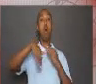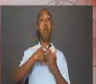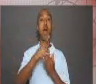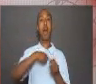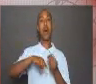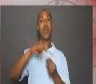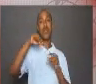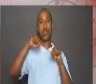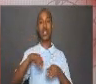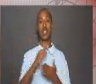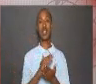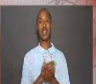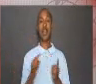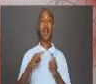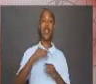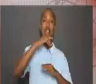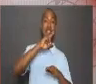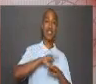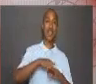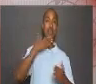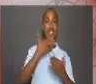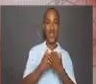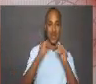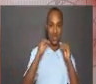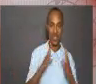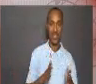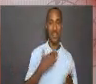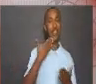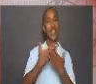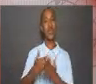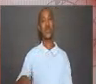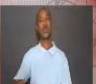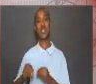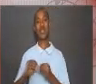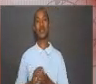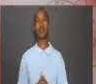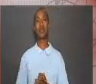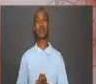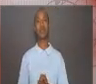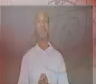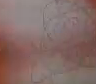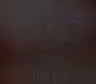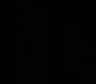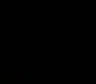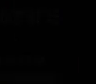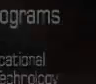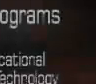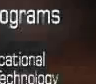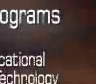all for our lesson today. Until next time, thank you, teacher. Thank you, students.